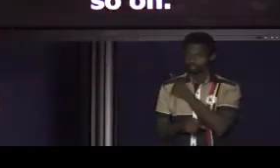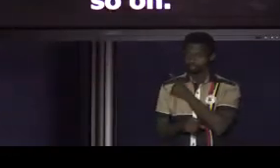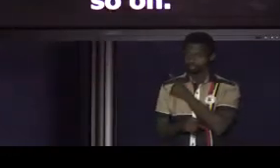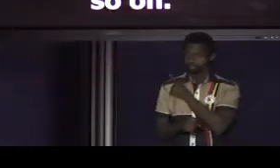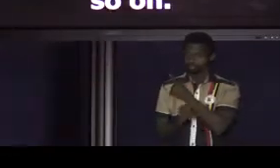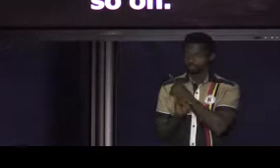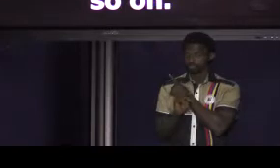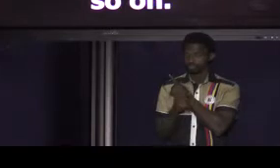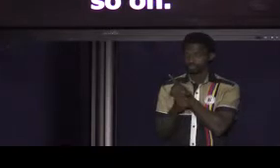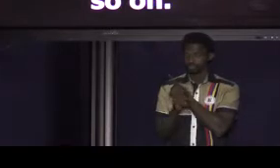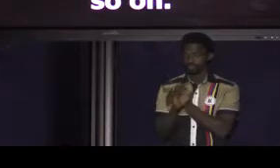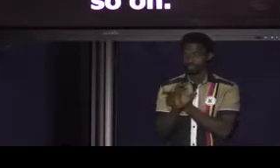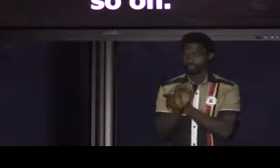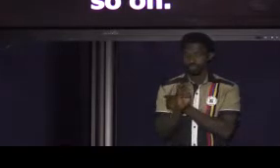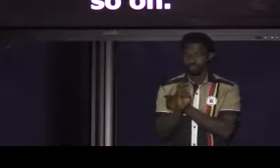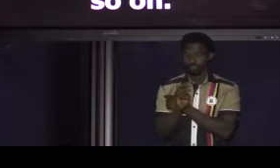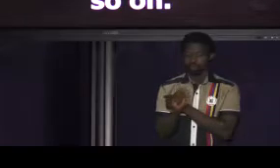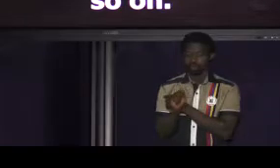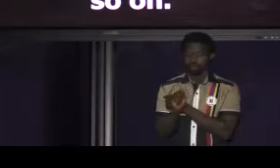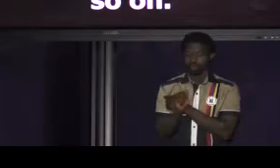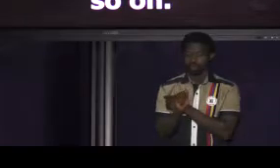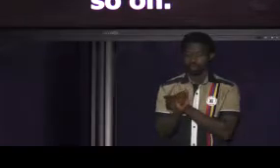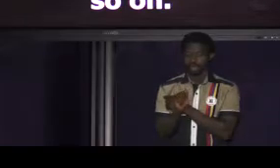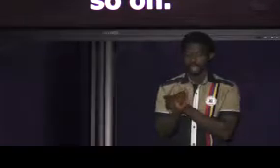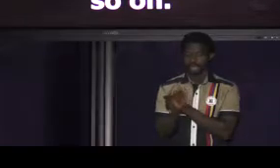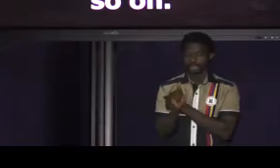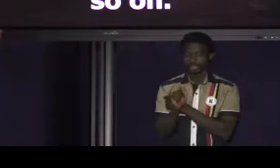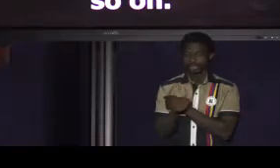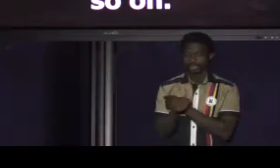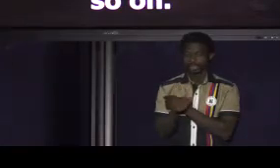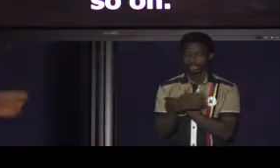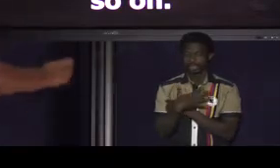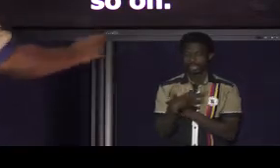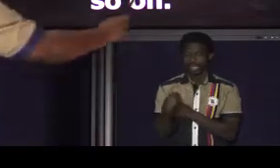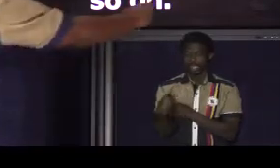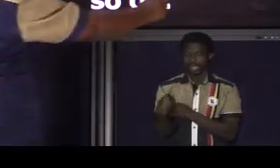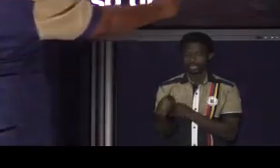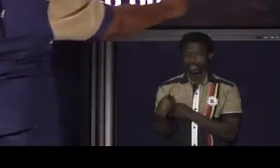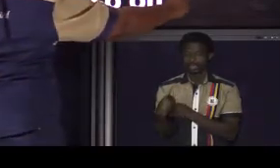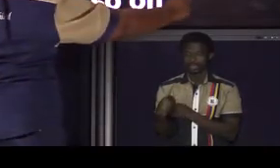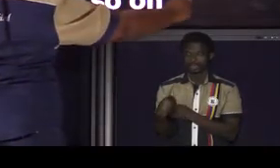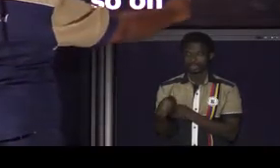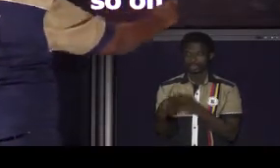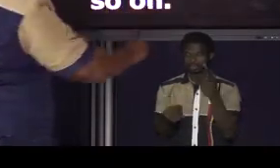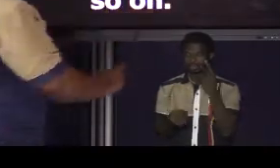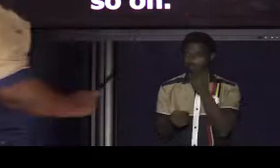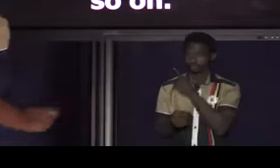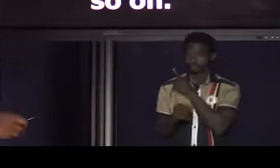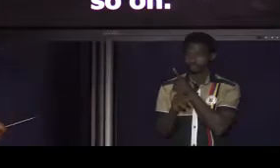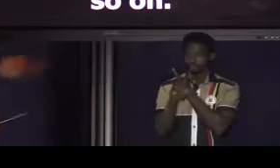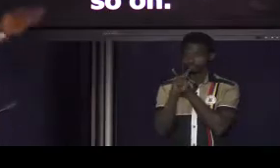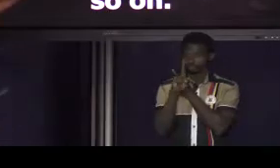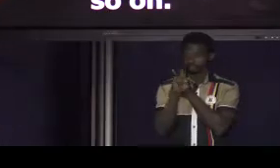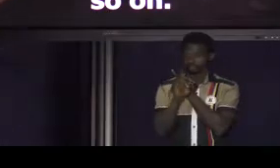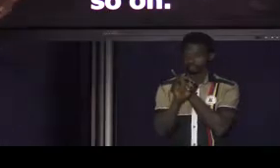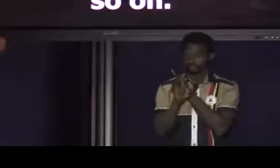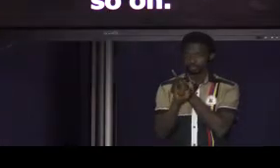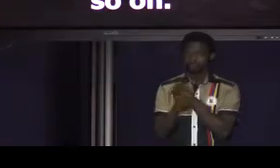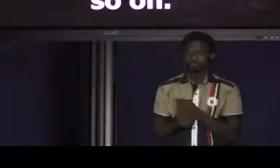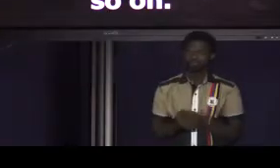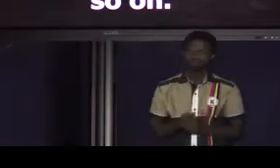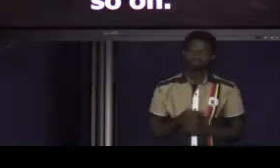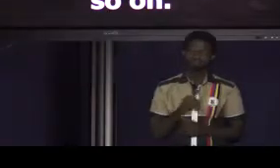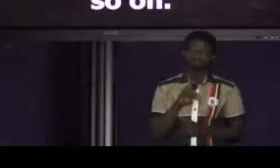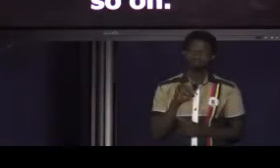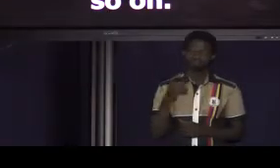comma. A comma, yes. And this, that looks like a hook, is called